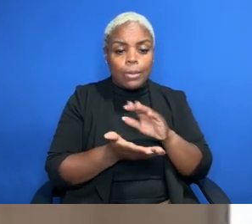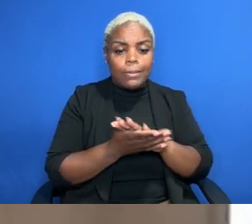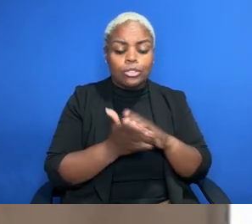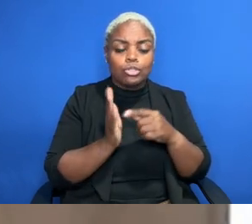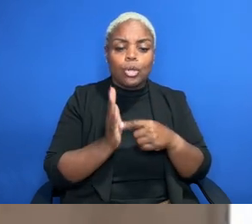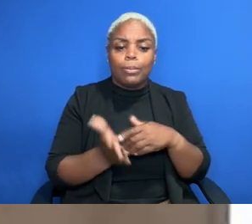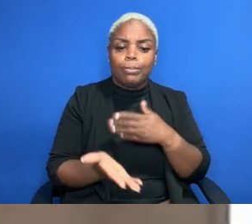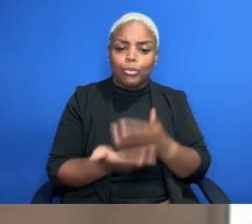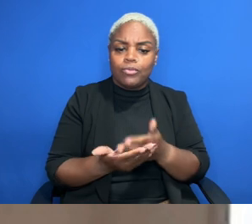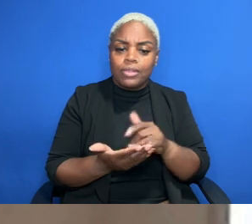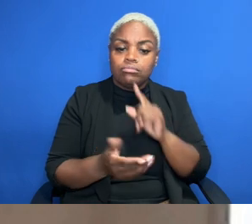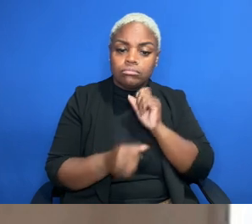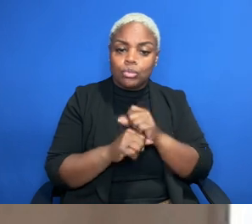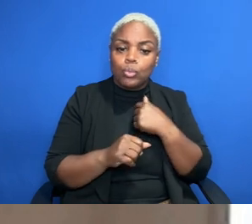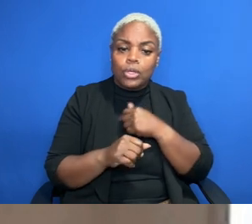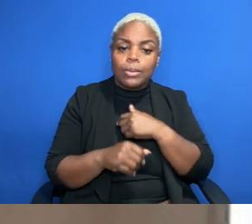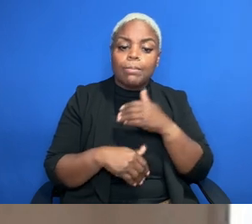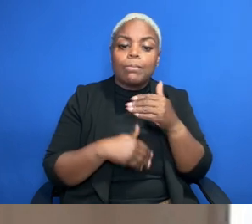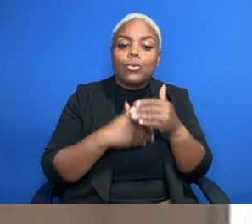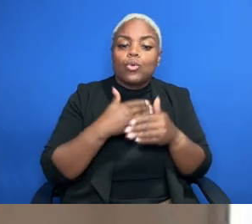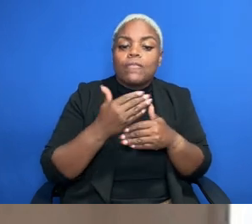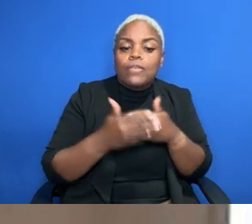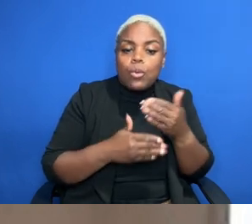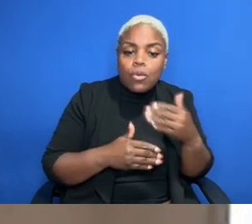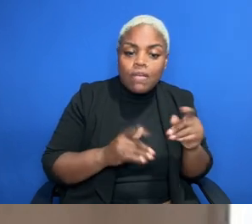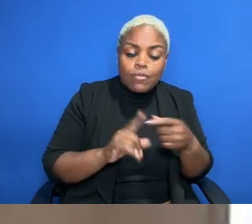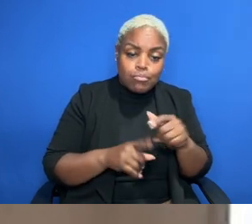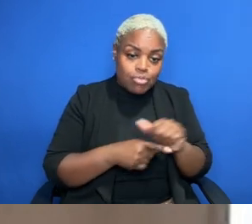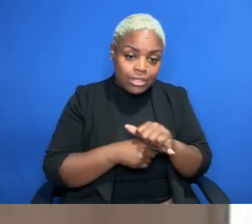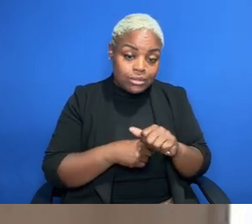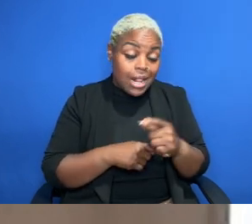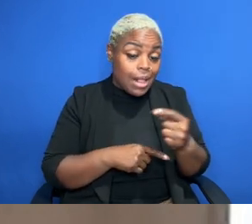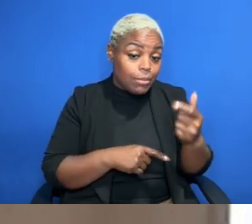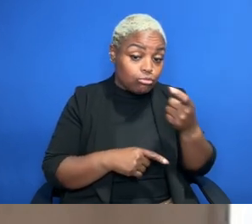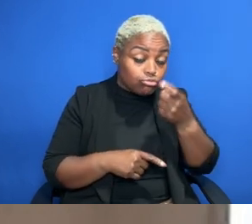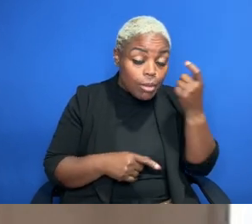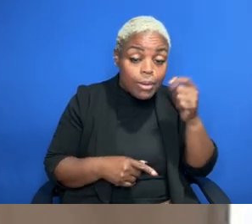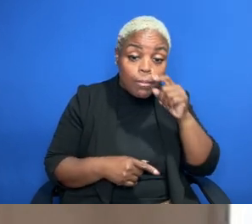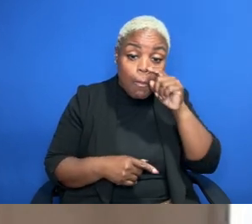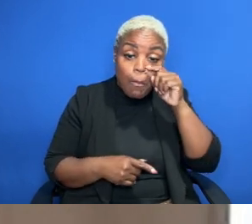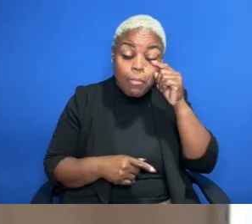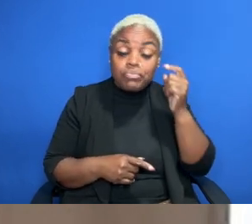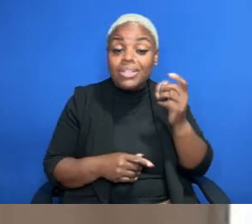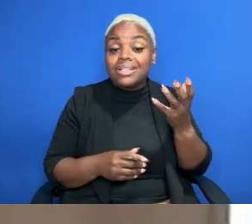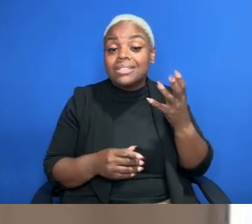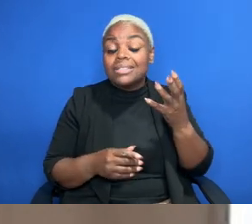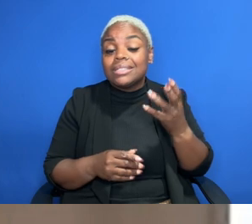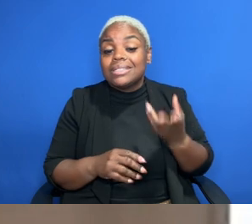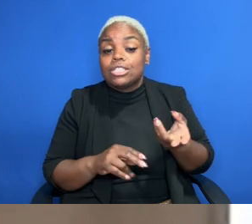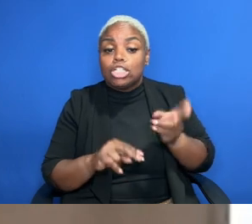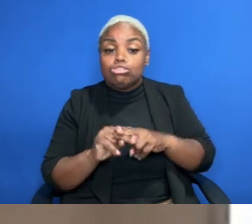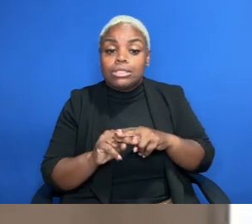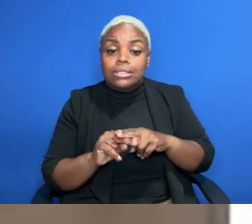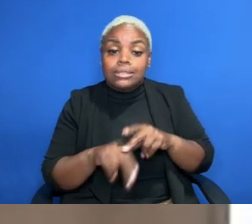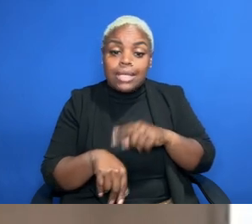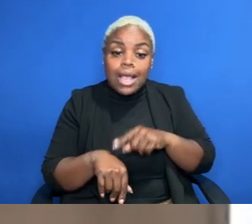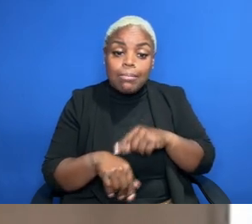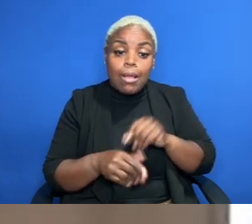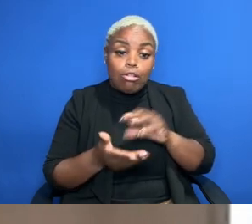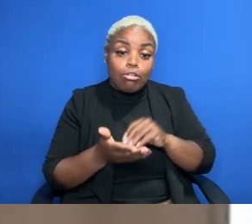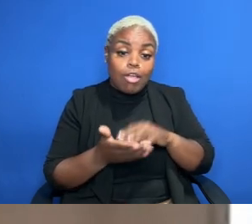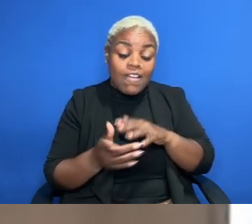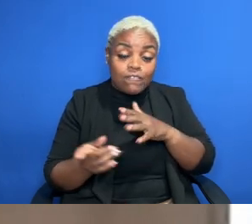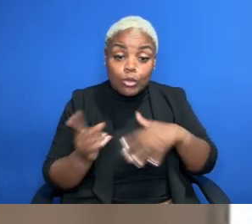training to document and show proof that we're moving away from those practices, eliminating trauma,